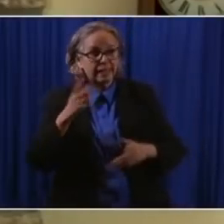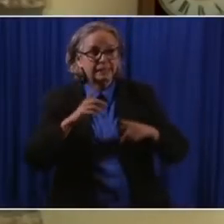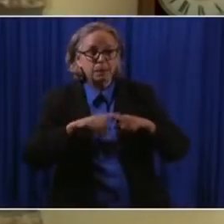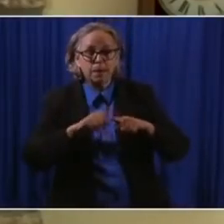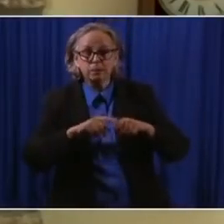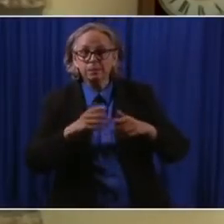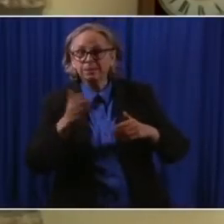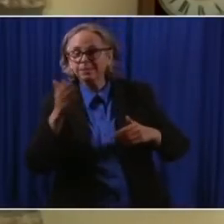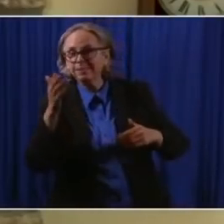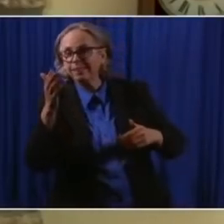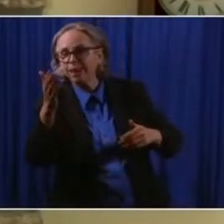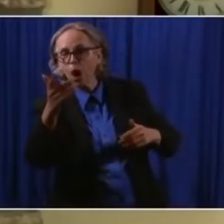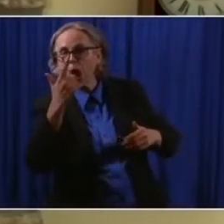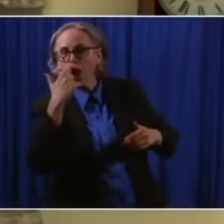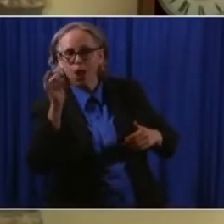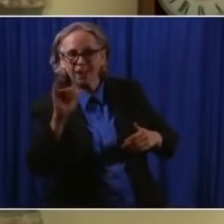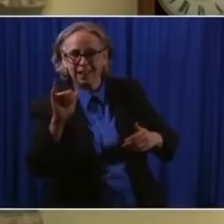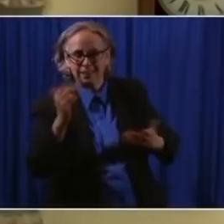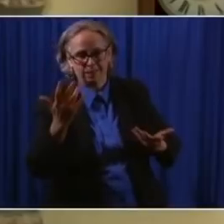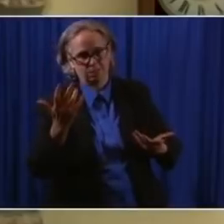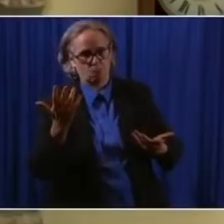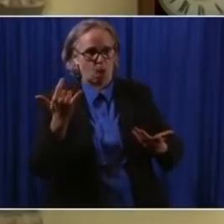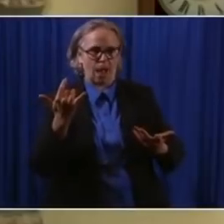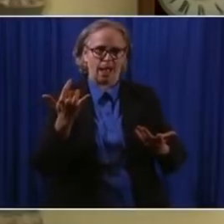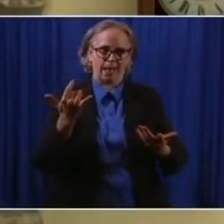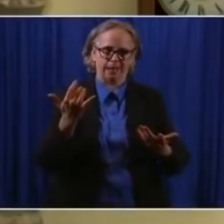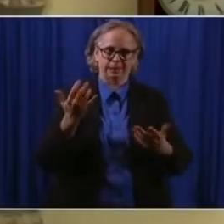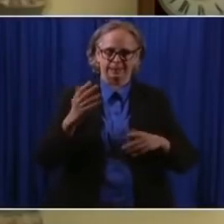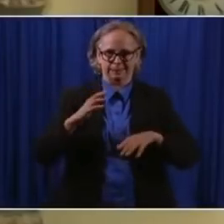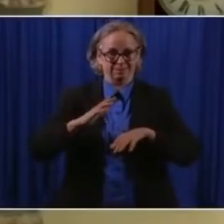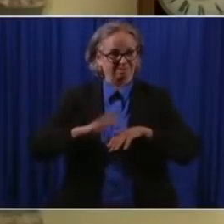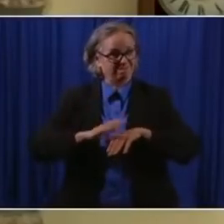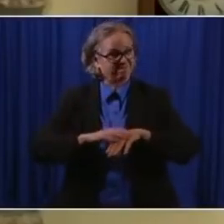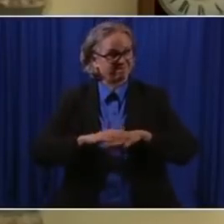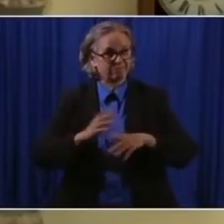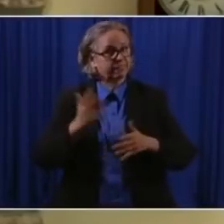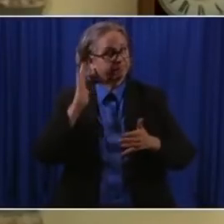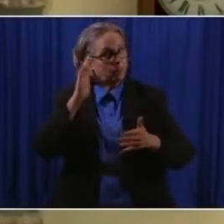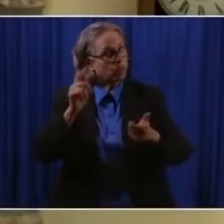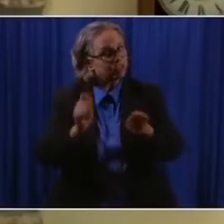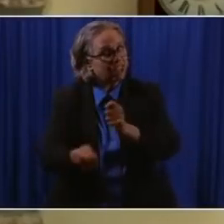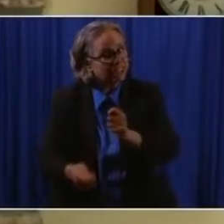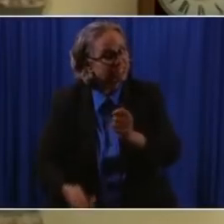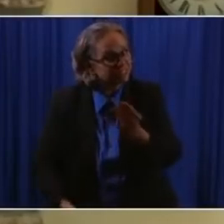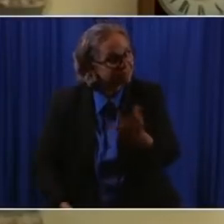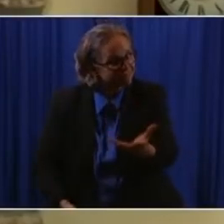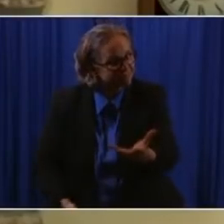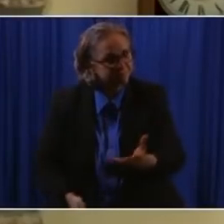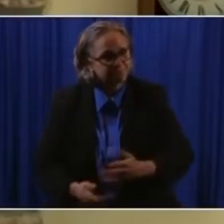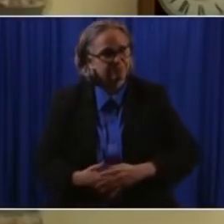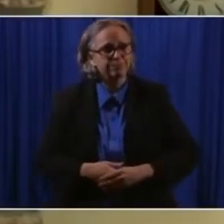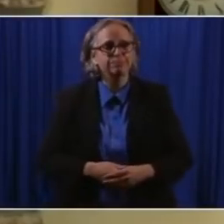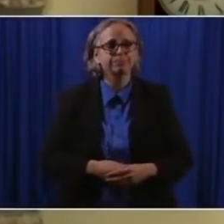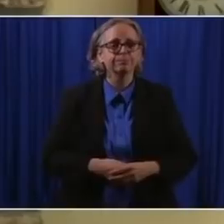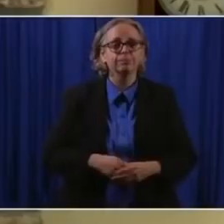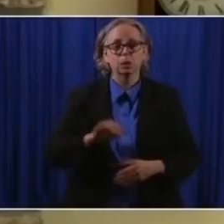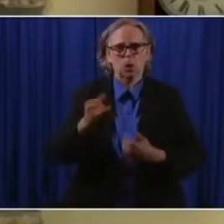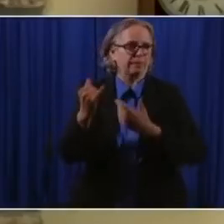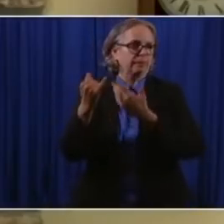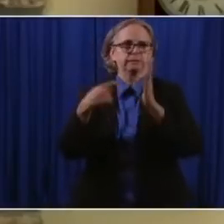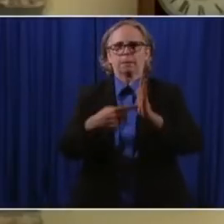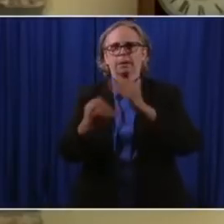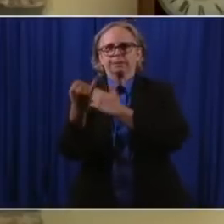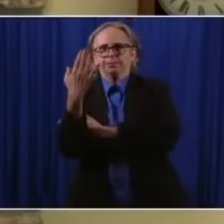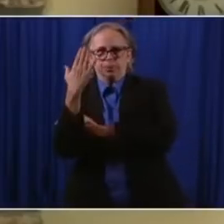So, as we continue to evaluate, and frankly, we had a discussion this morning in our senior